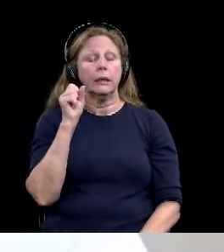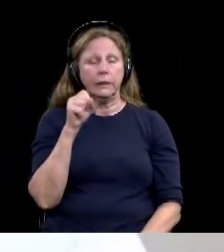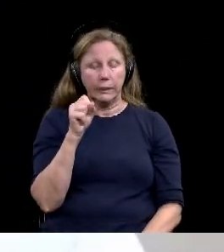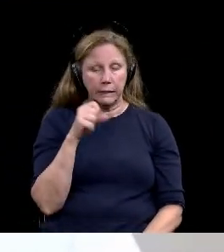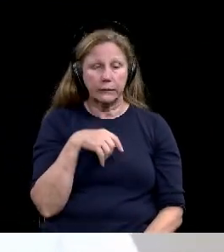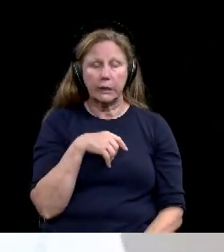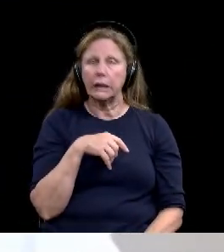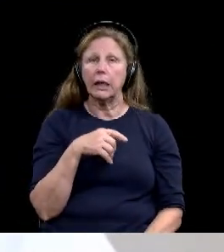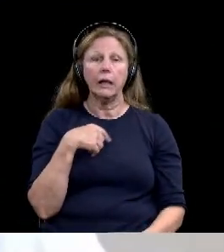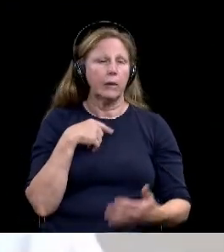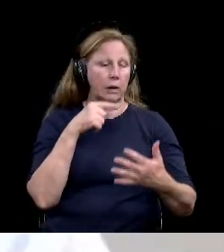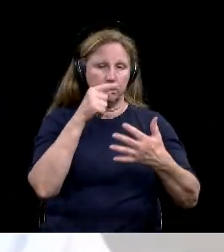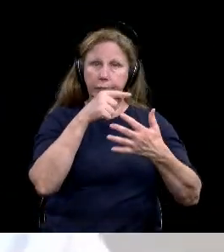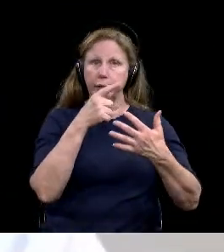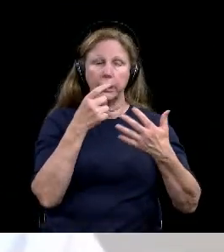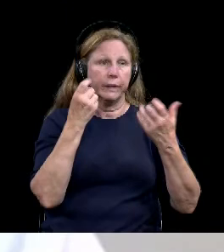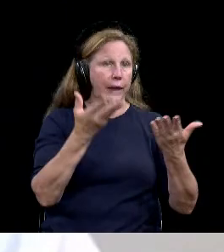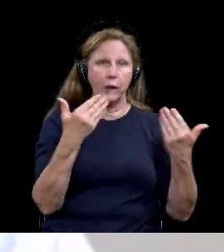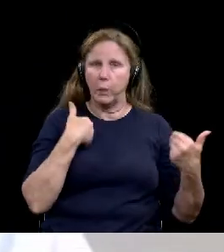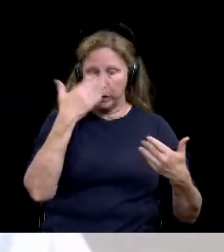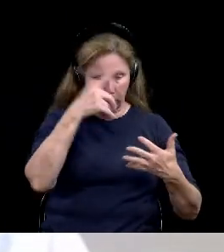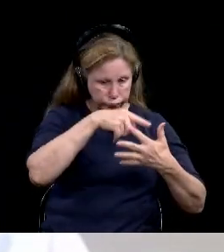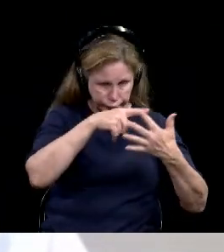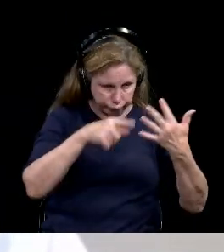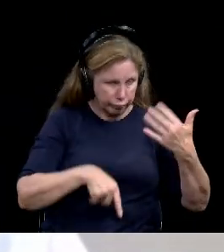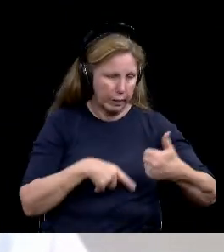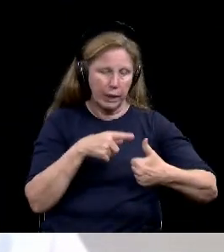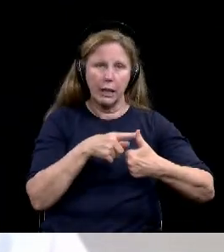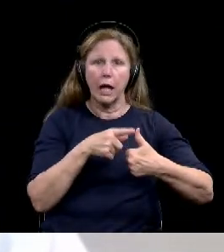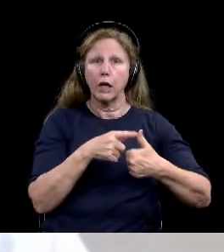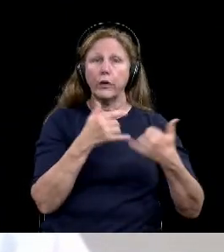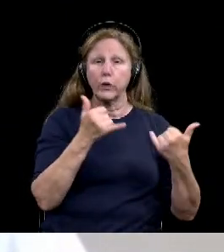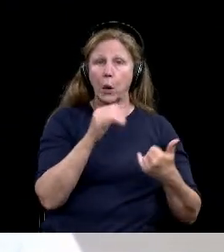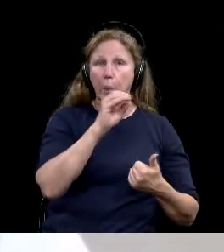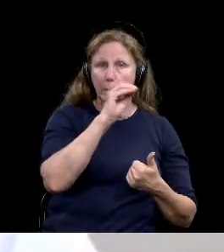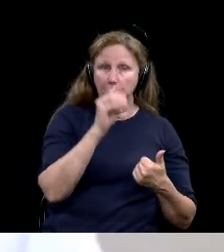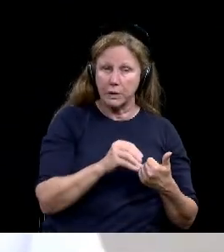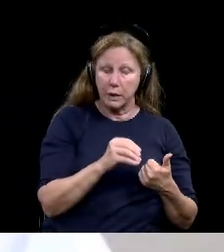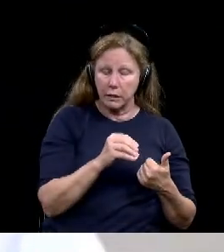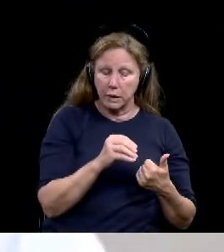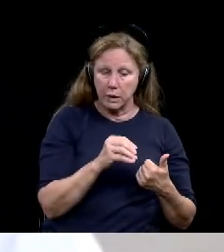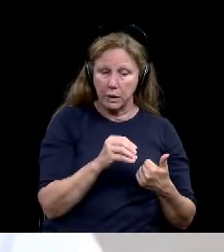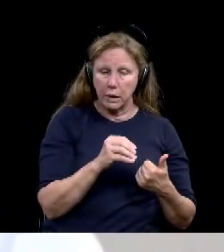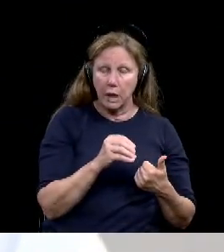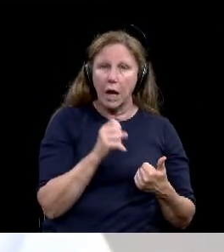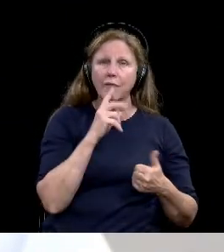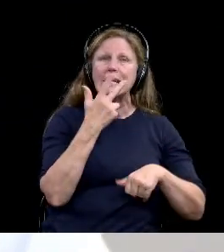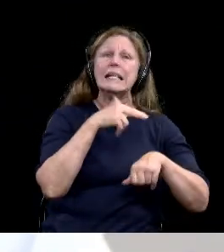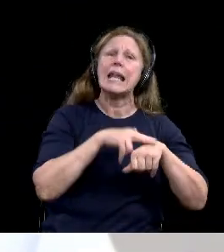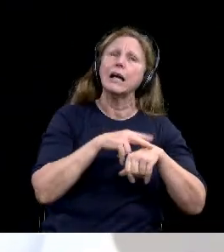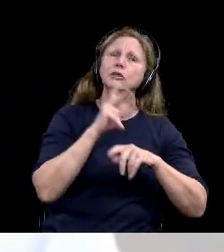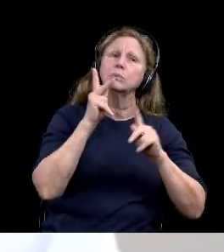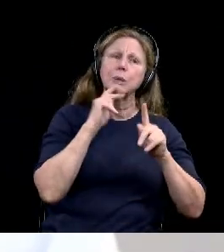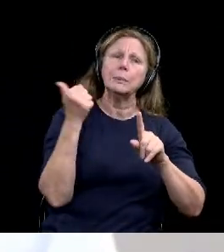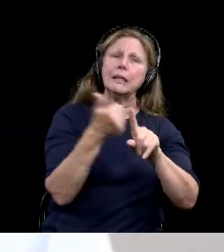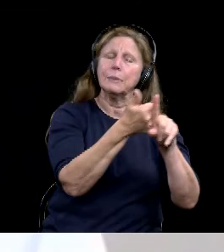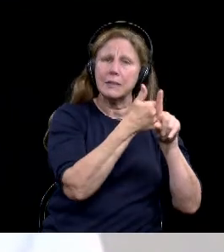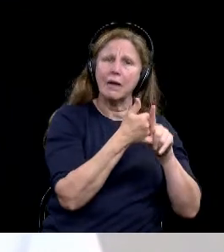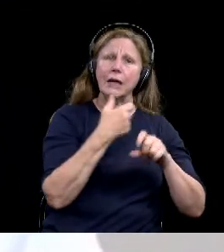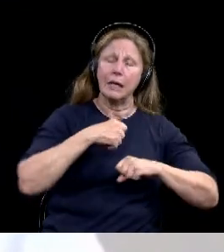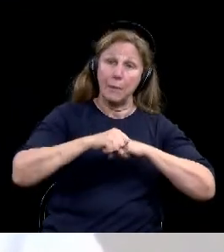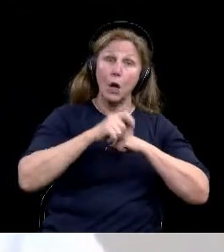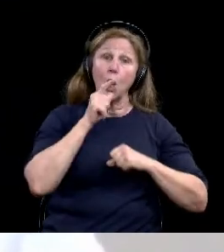mean, how many people have actually been infected? We know the cases that have been diagnosed, but we also know that there's a lot